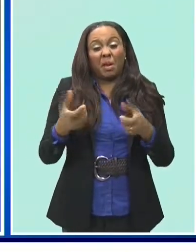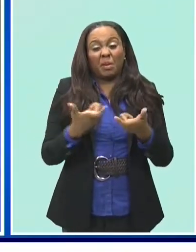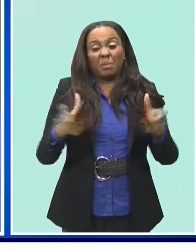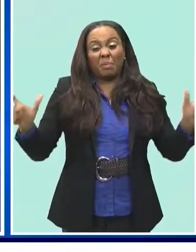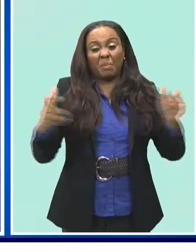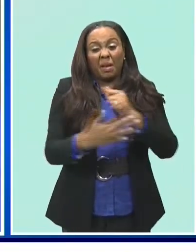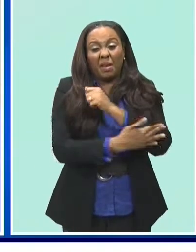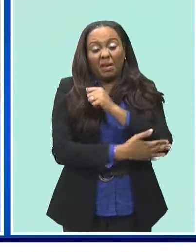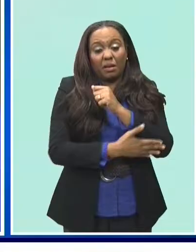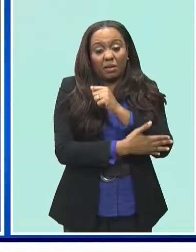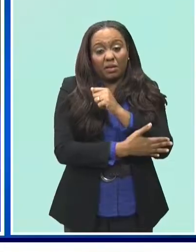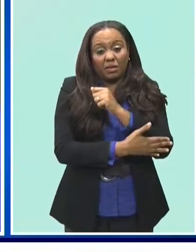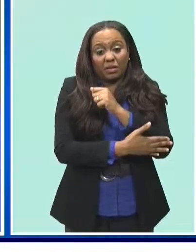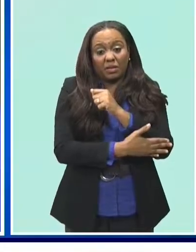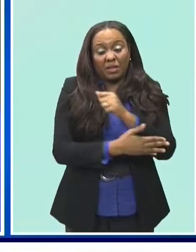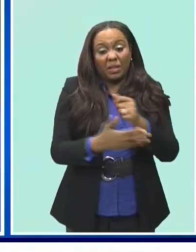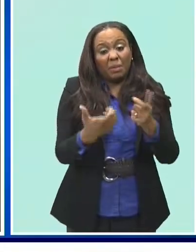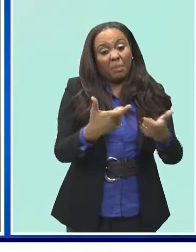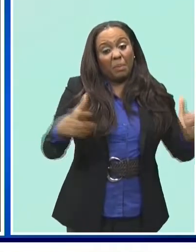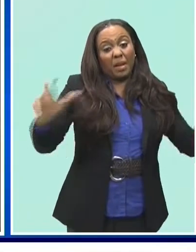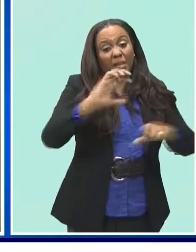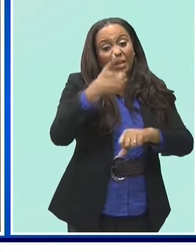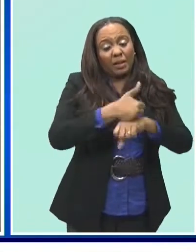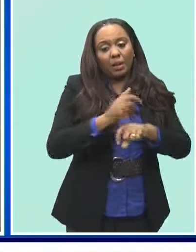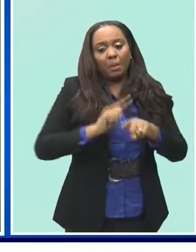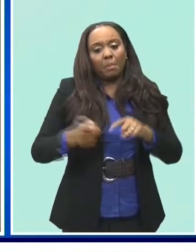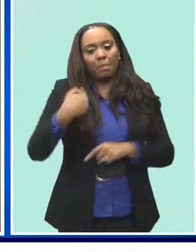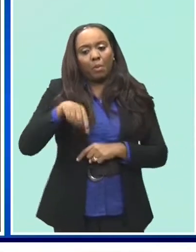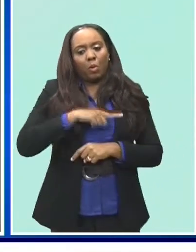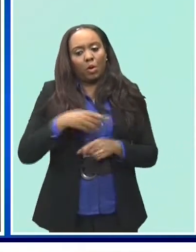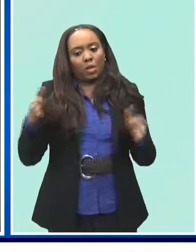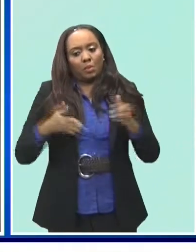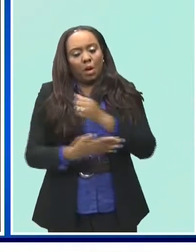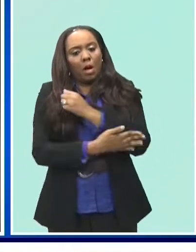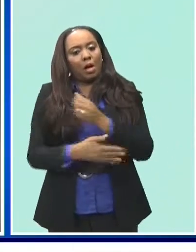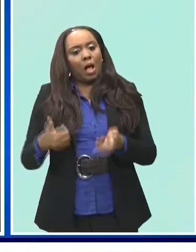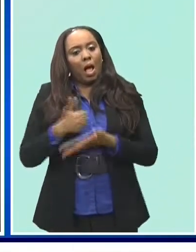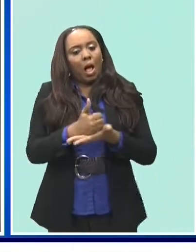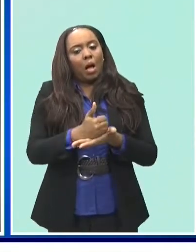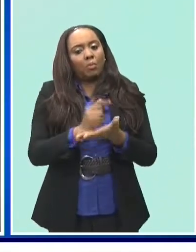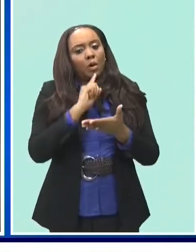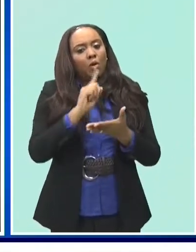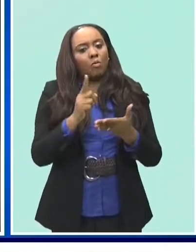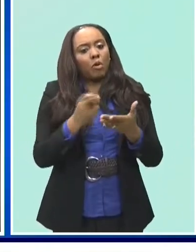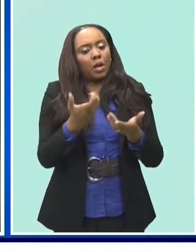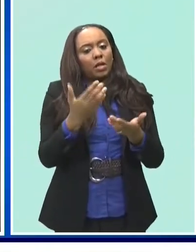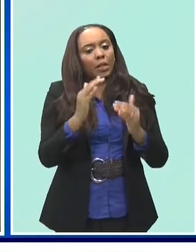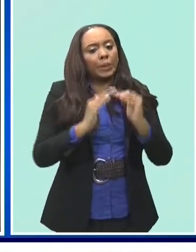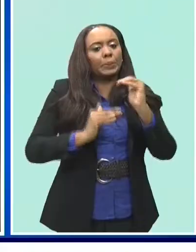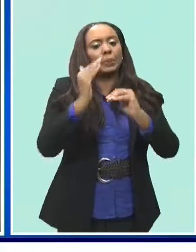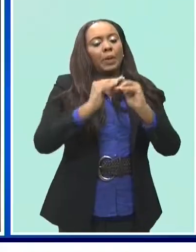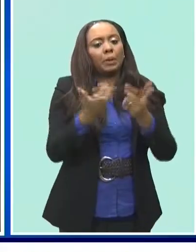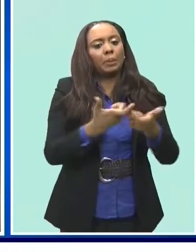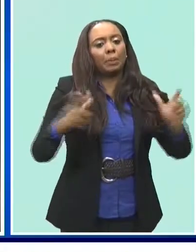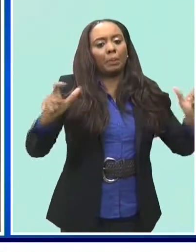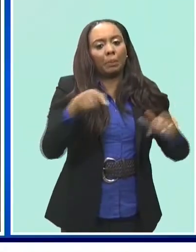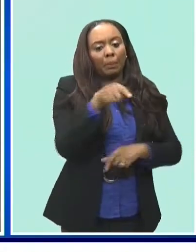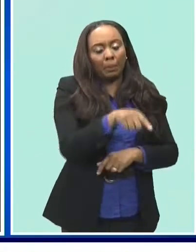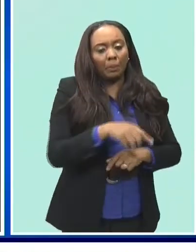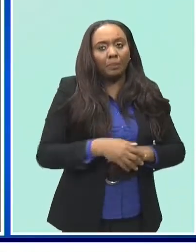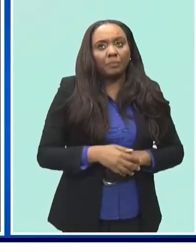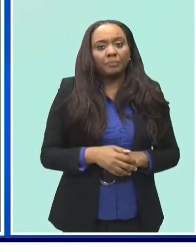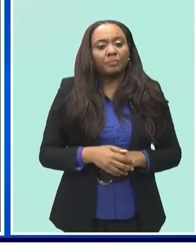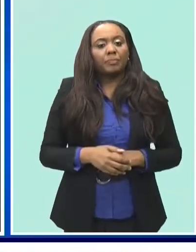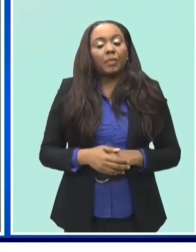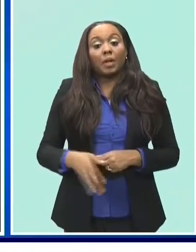people across the developing world. Ms. Moxley also touched briefly on the possible impact of Brexit on Barbados and the